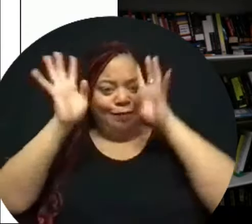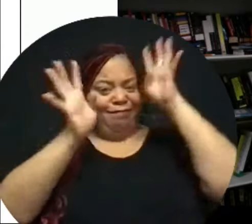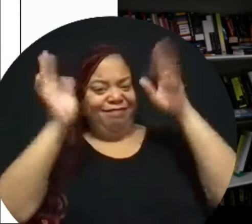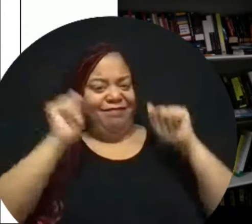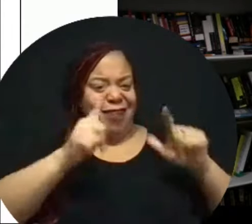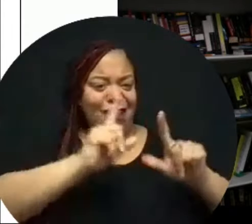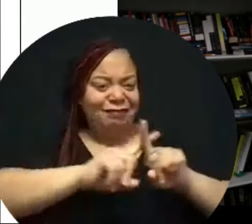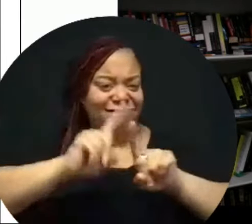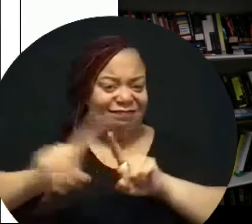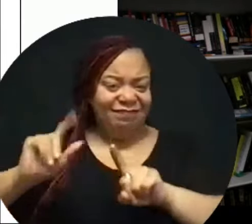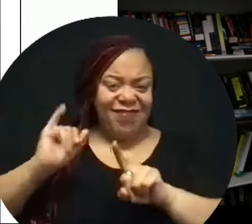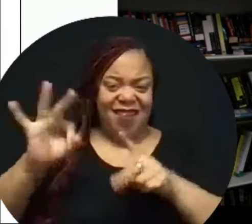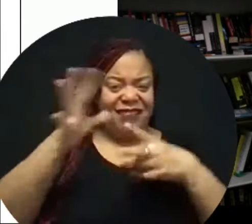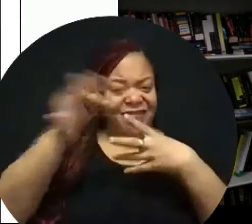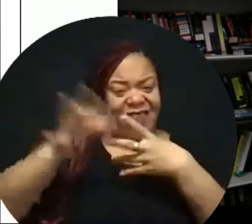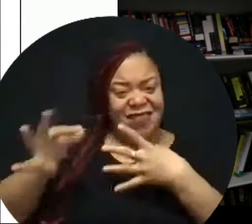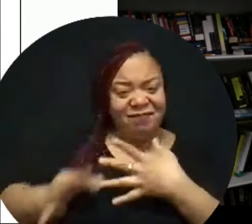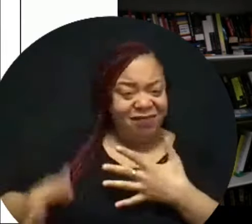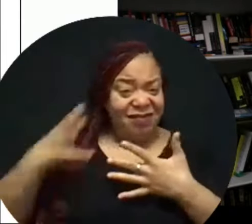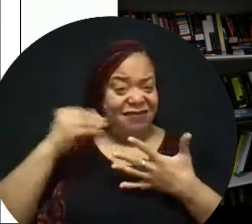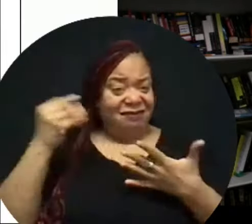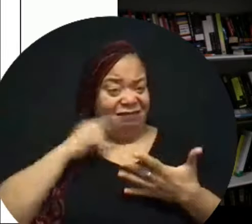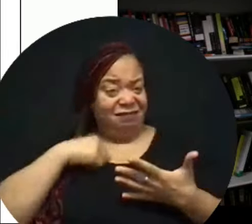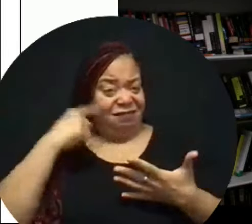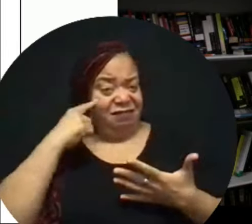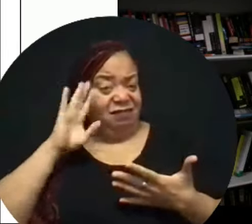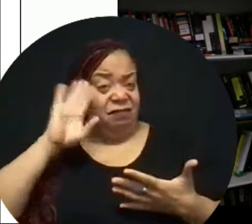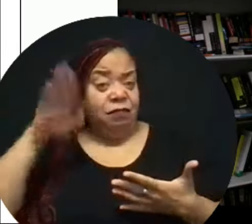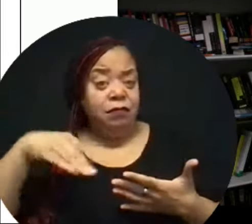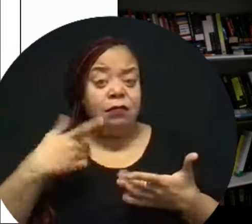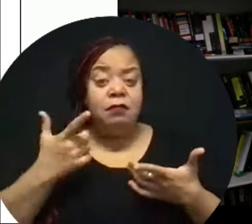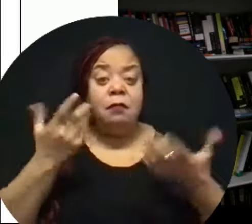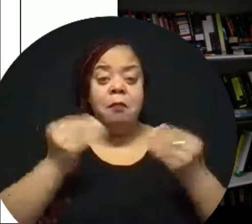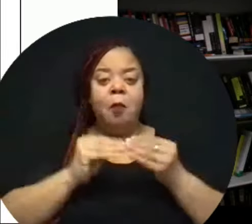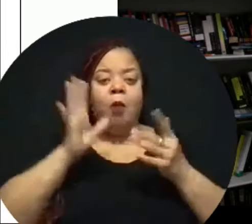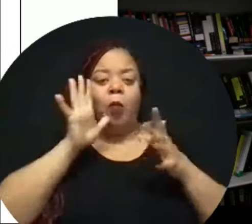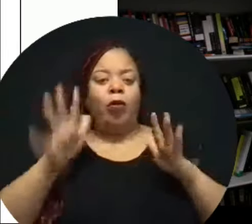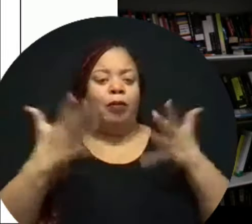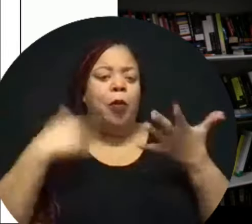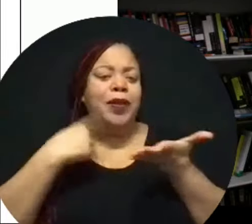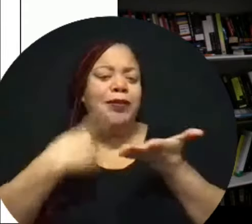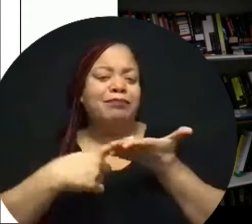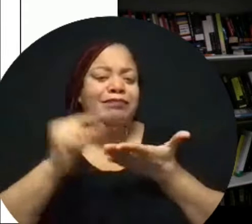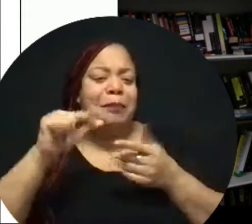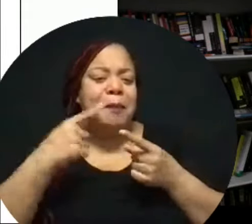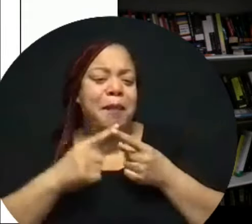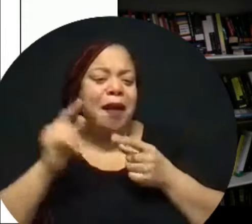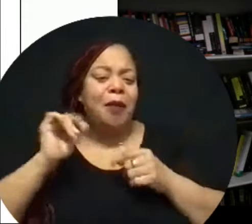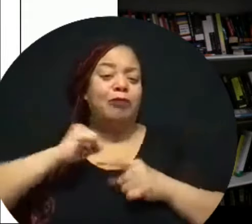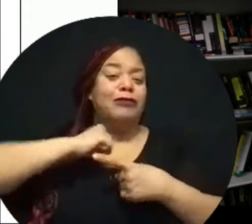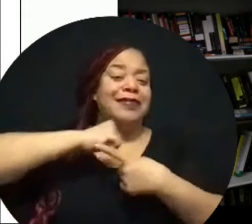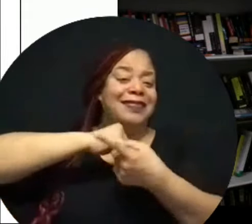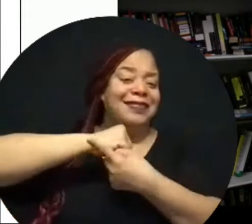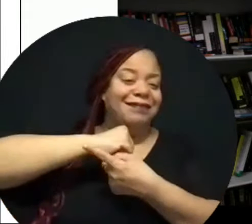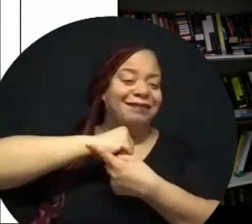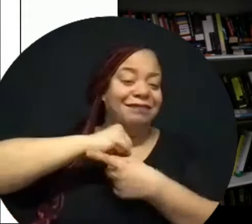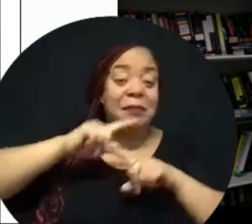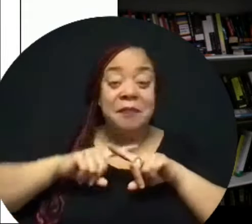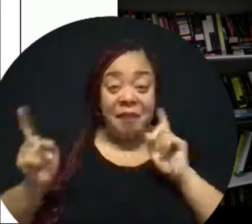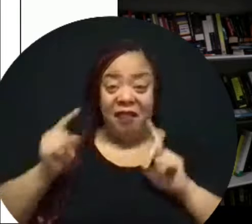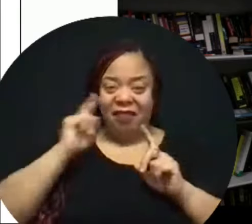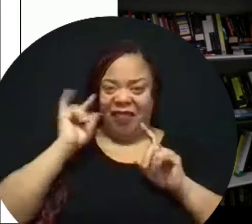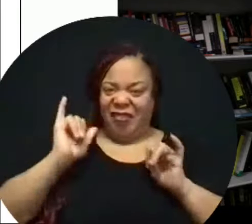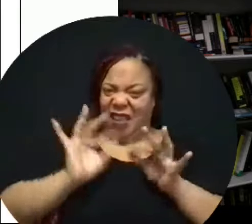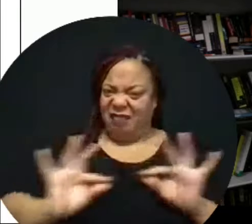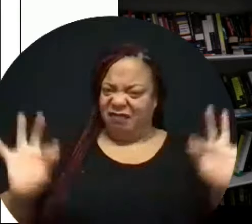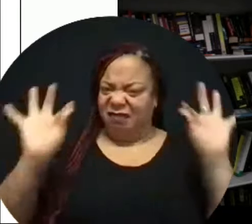in slave castles, on plantations, during the Jim Crow era, and up through our own moment of confinement and